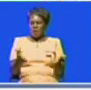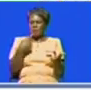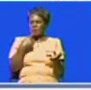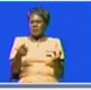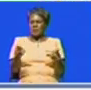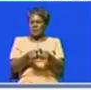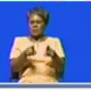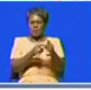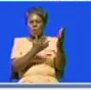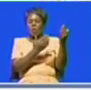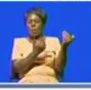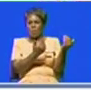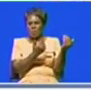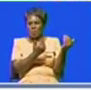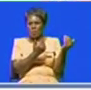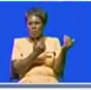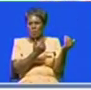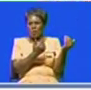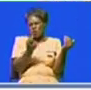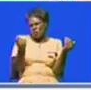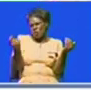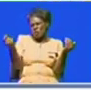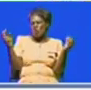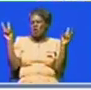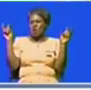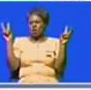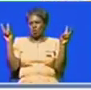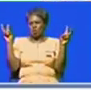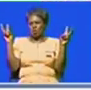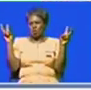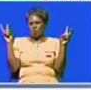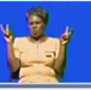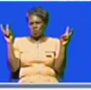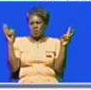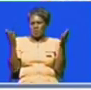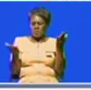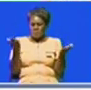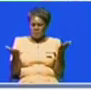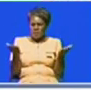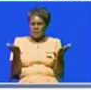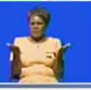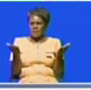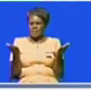we are also hopeful that those little issues that need to be worked on, be it that